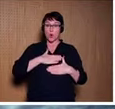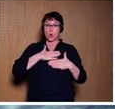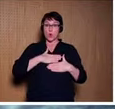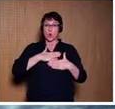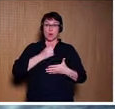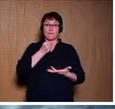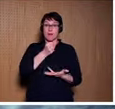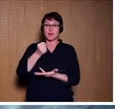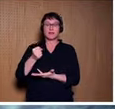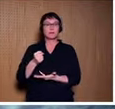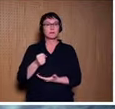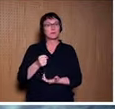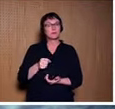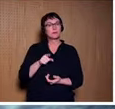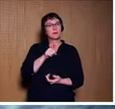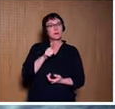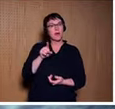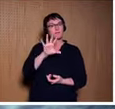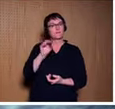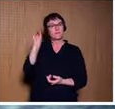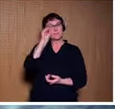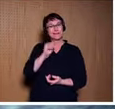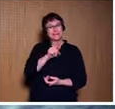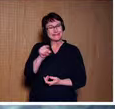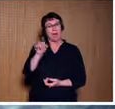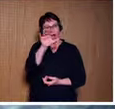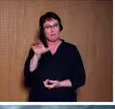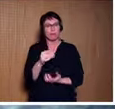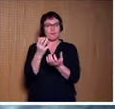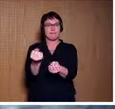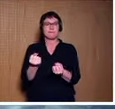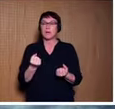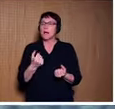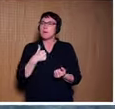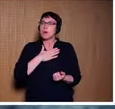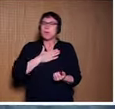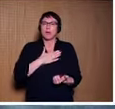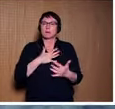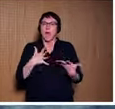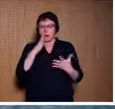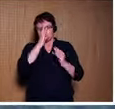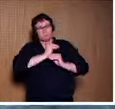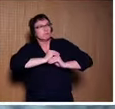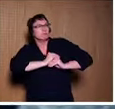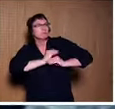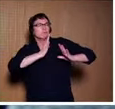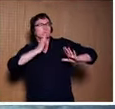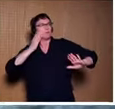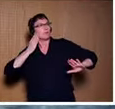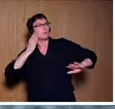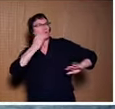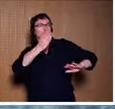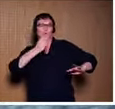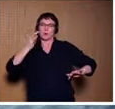mean? This means that there's, like, a vibrant leadership and vision and imagination of feminist engagement with technology for social justice,